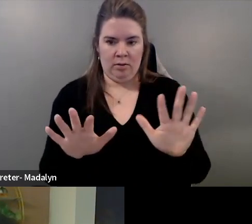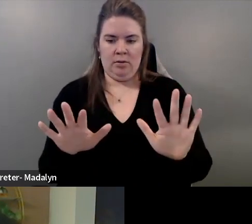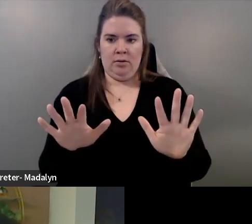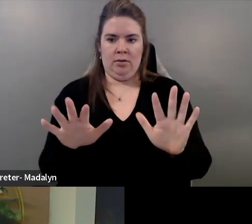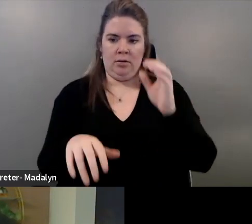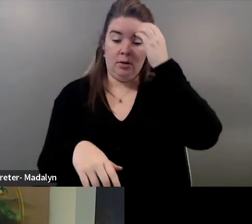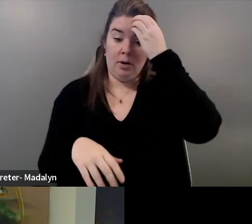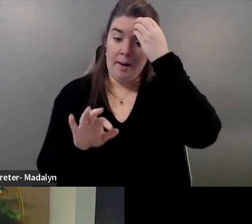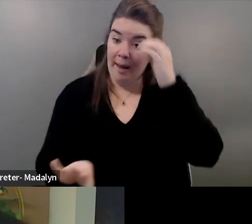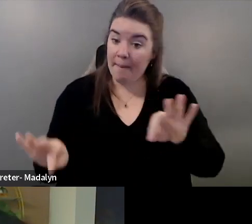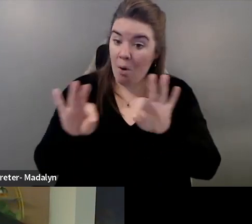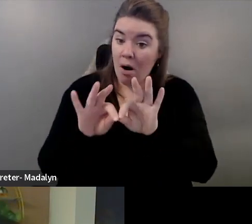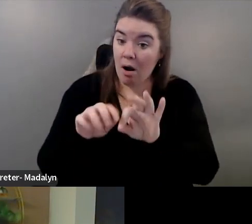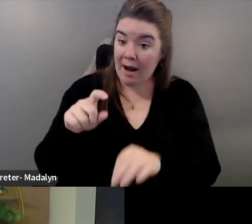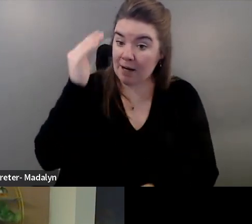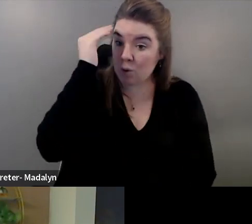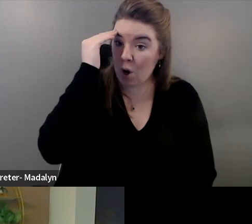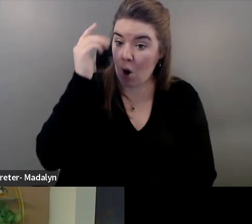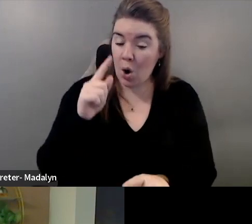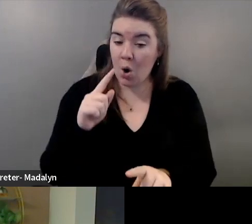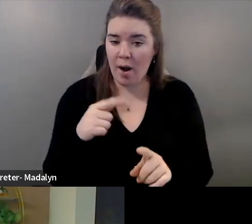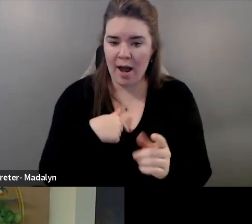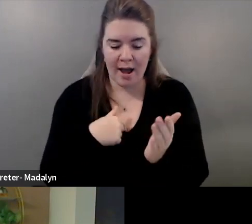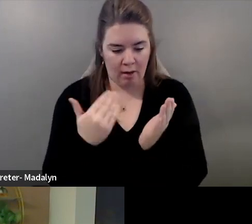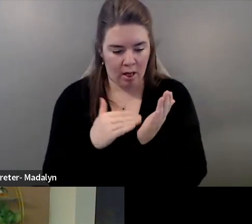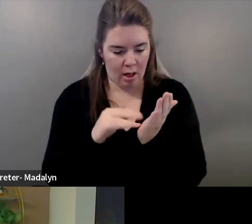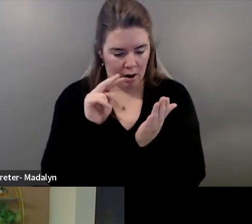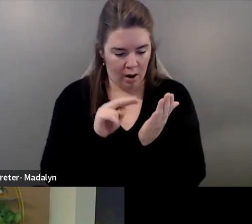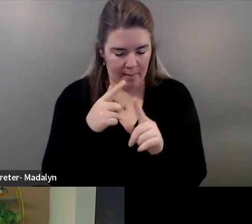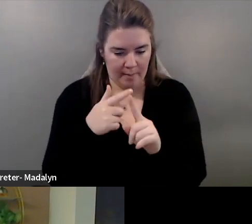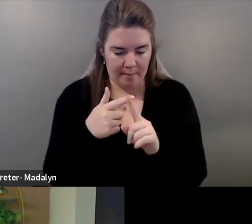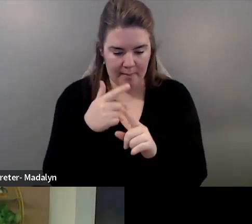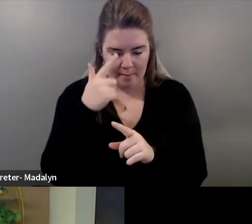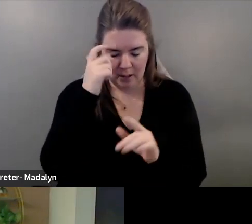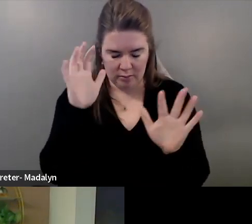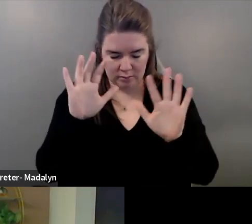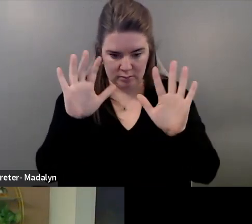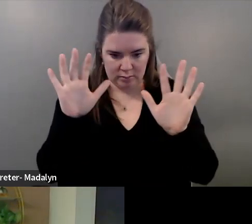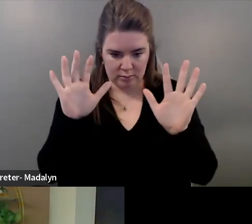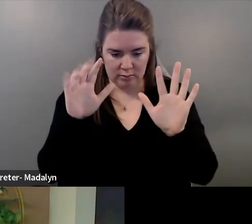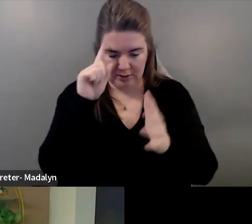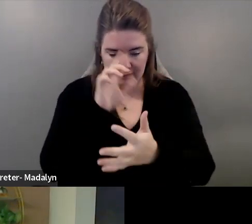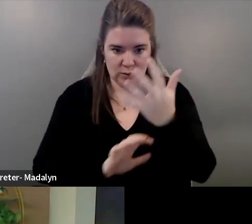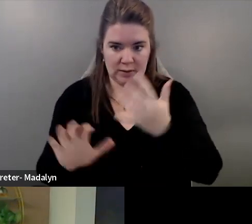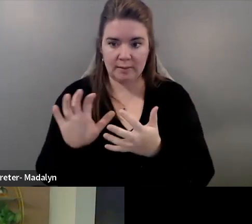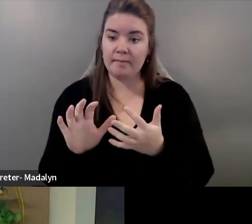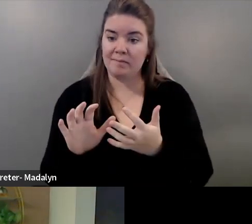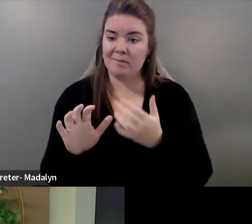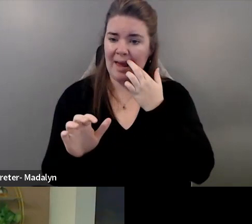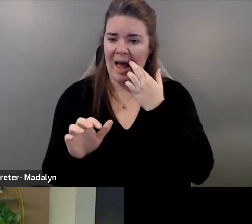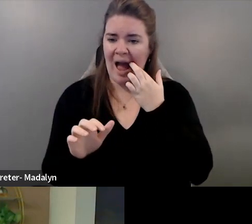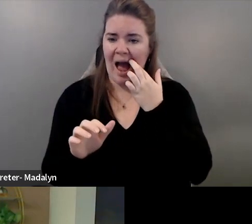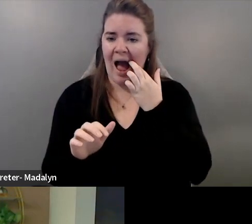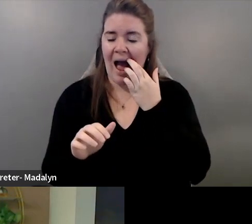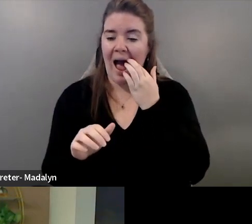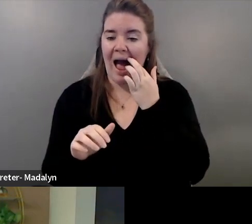stuff. I have to go back over and over again because I can't keep it straight, right? Ask questions about it. If there's something in there you don't understand, say,